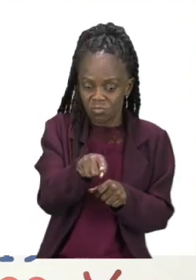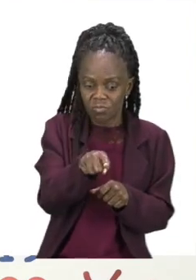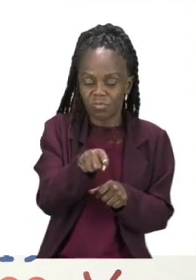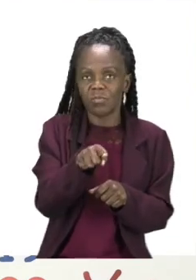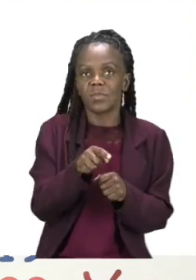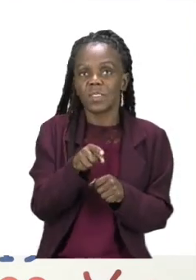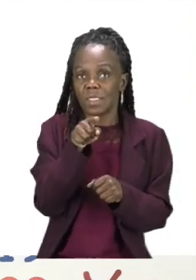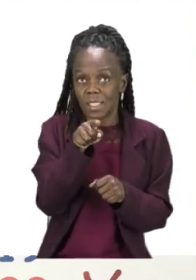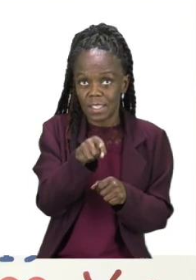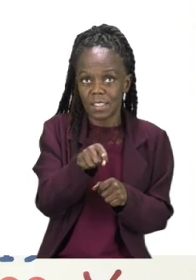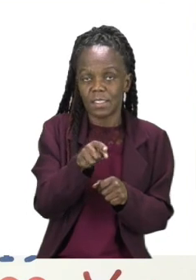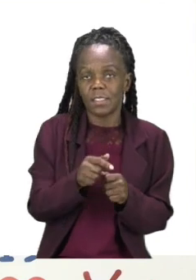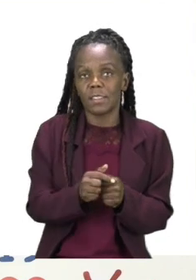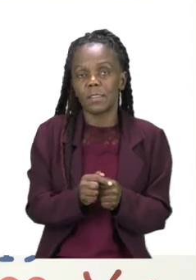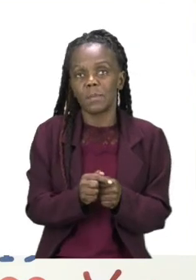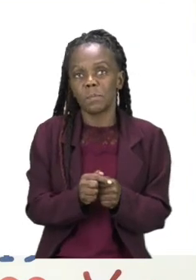It.